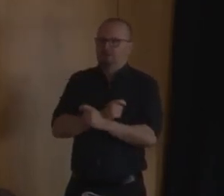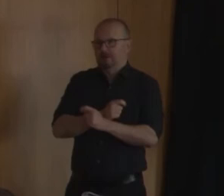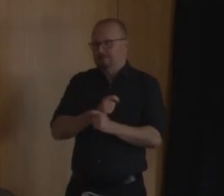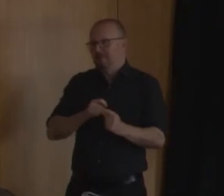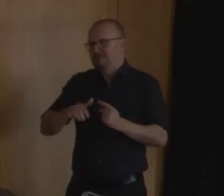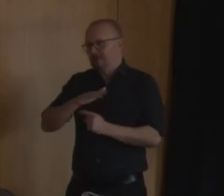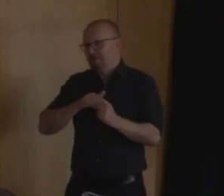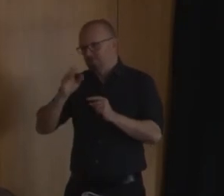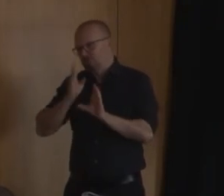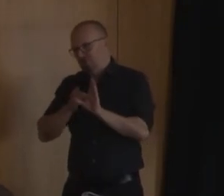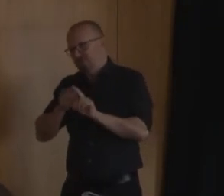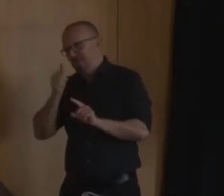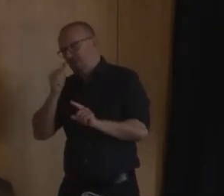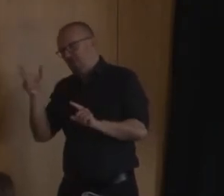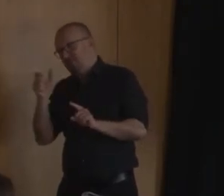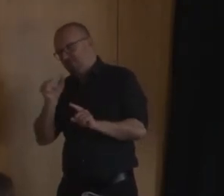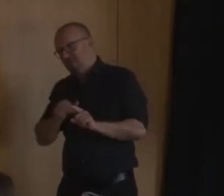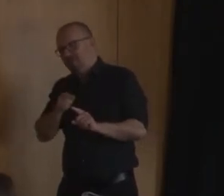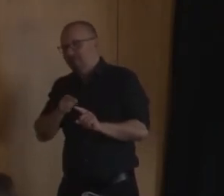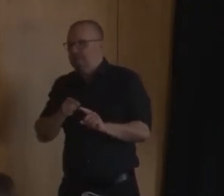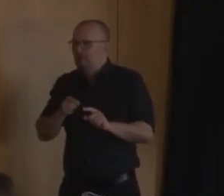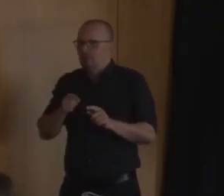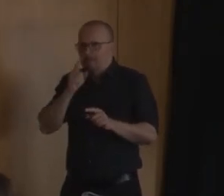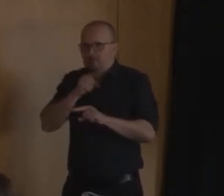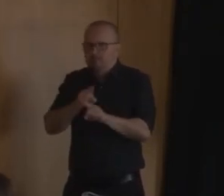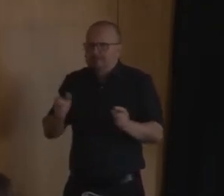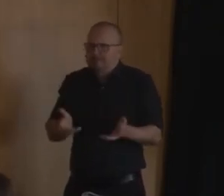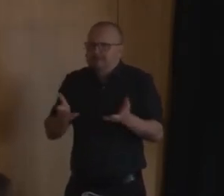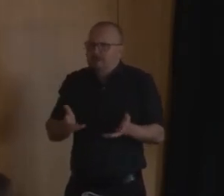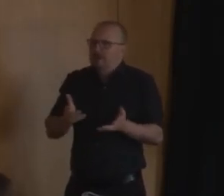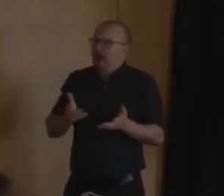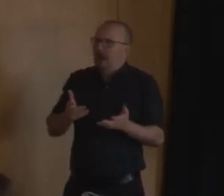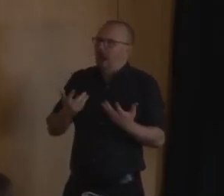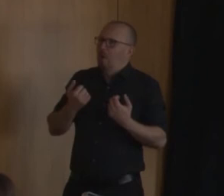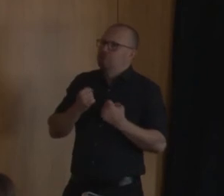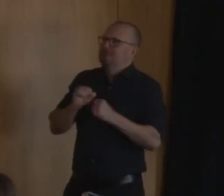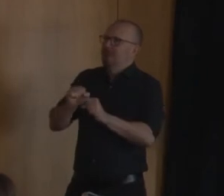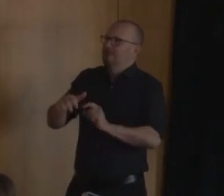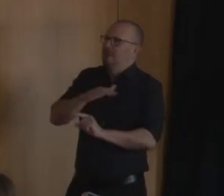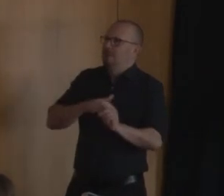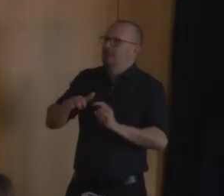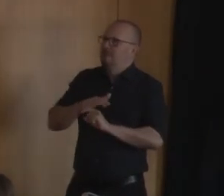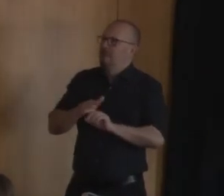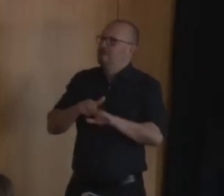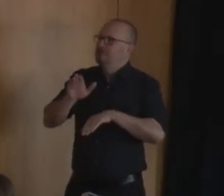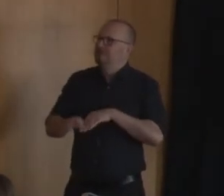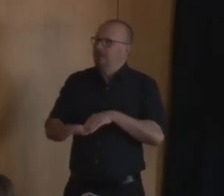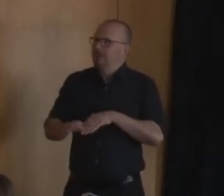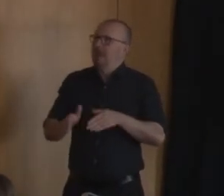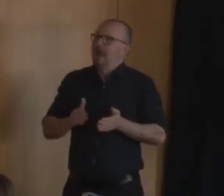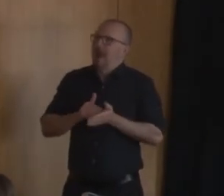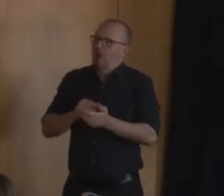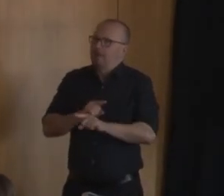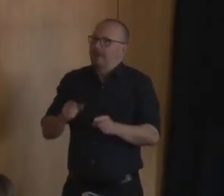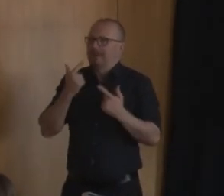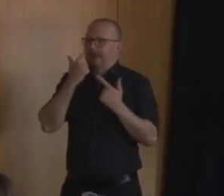tells us. How do you get people to protect the environment? By helping them care first. So the phrase that guided